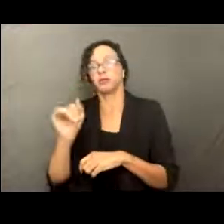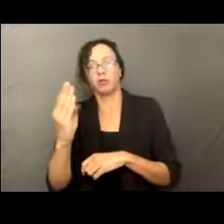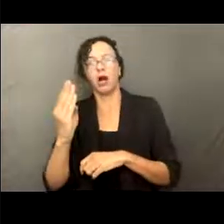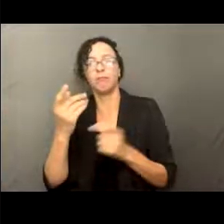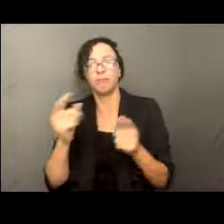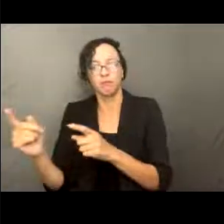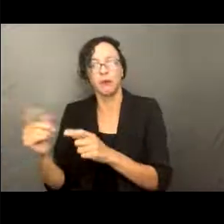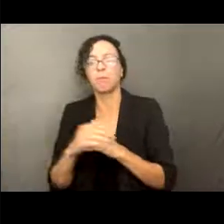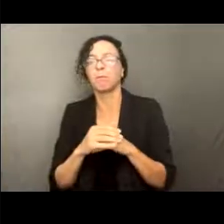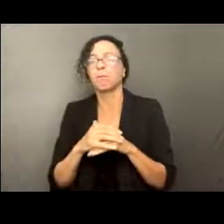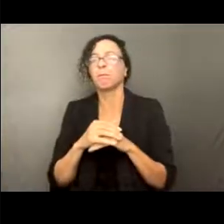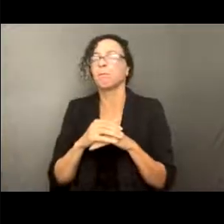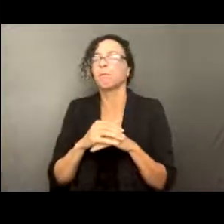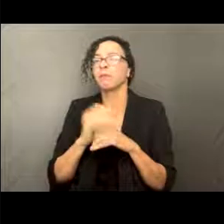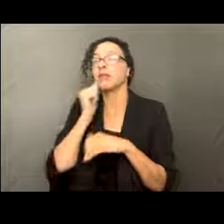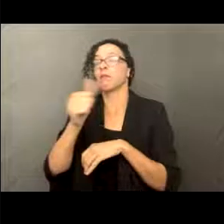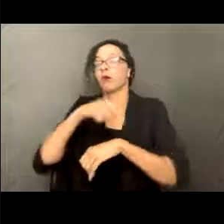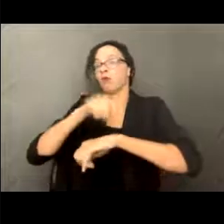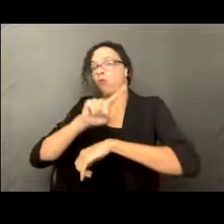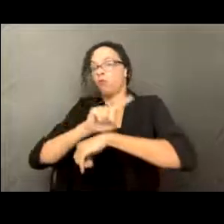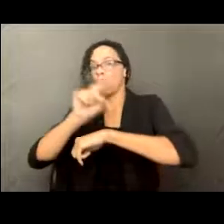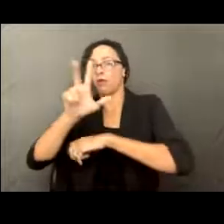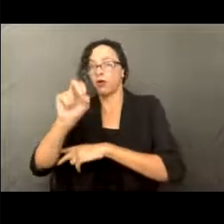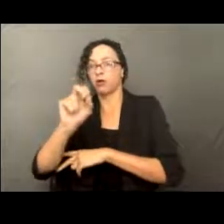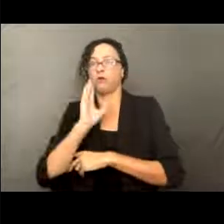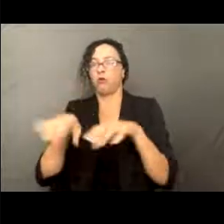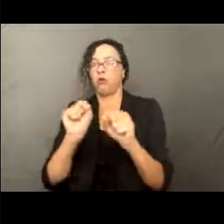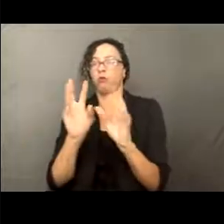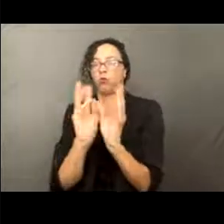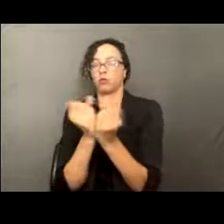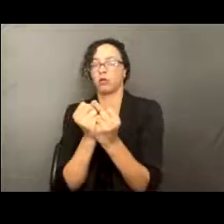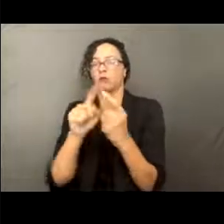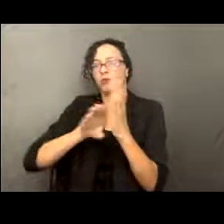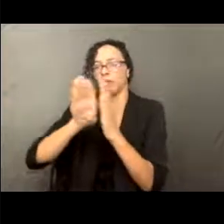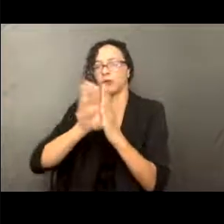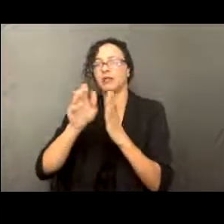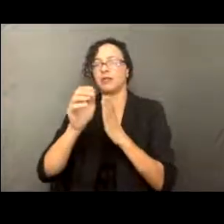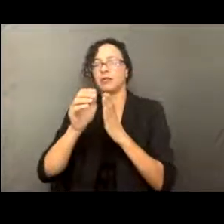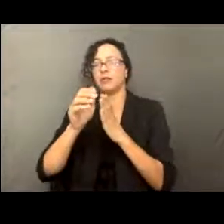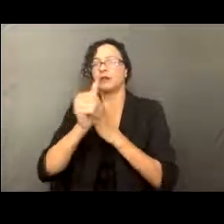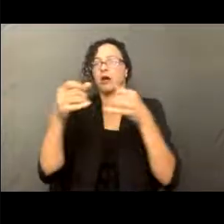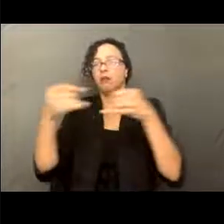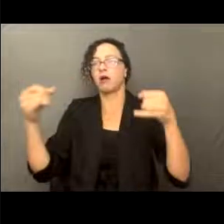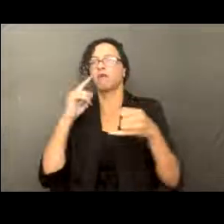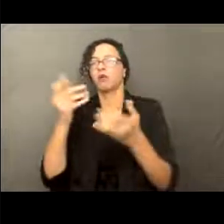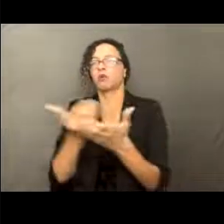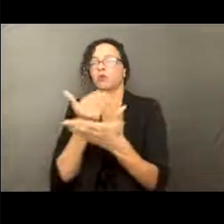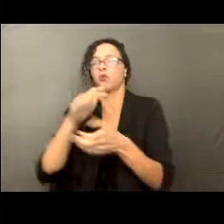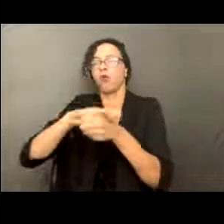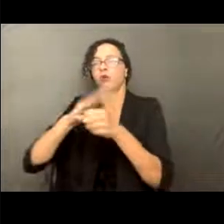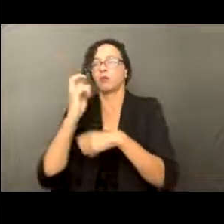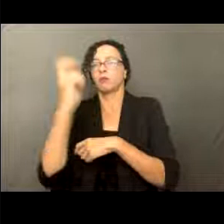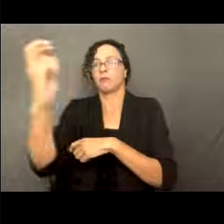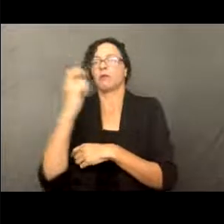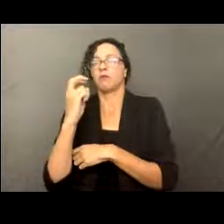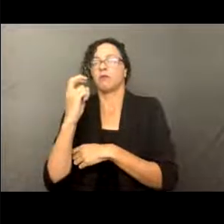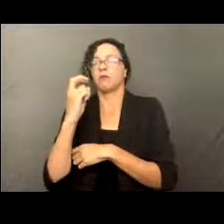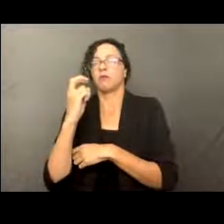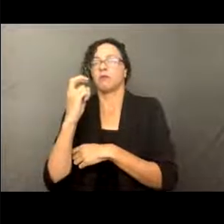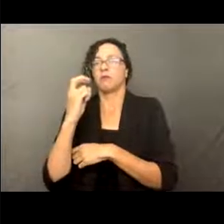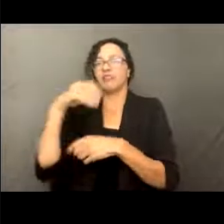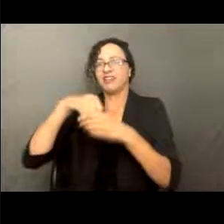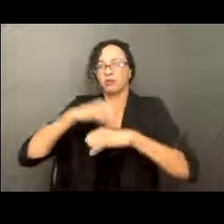Tomorrow at 1:30, we'll be having a workshop to develop guidelines for the new local transportation infrastructure climate adaptation program